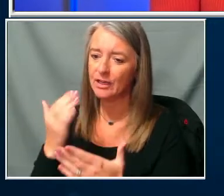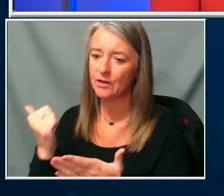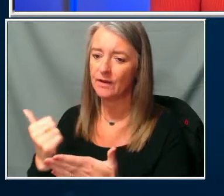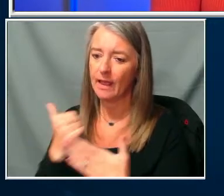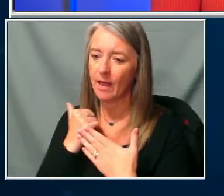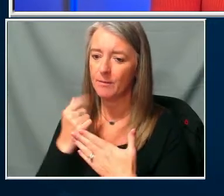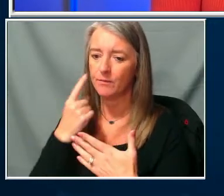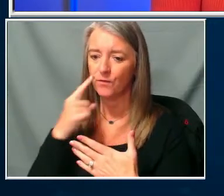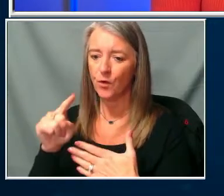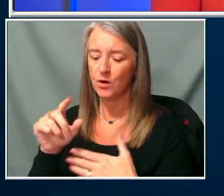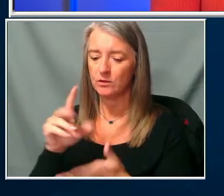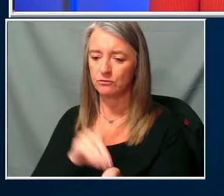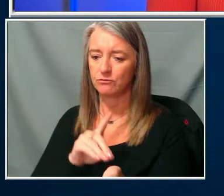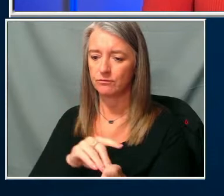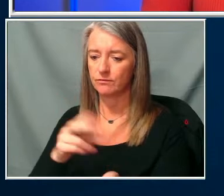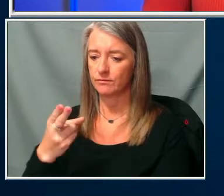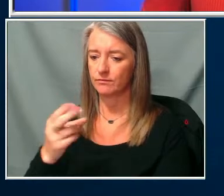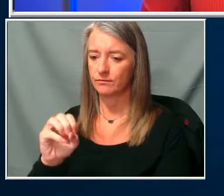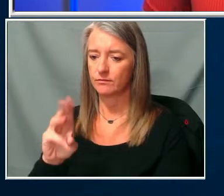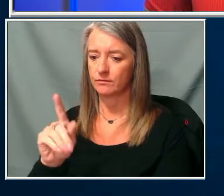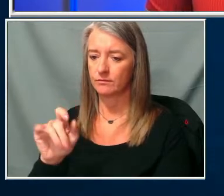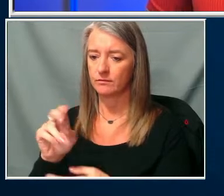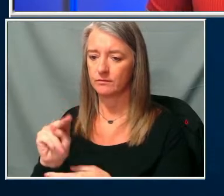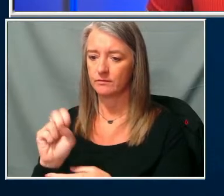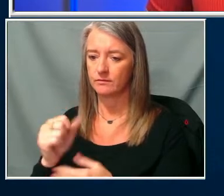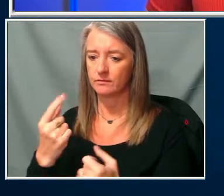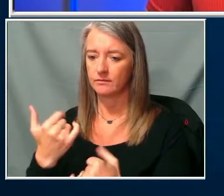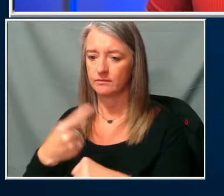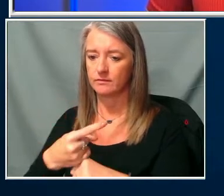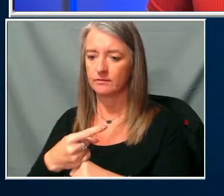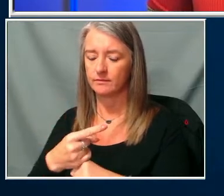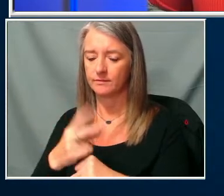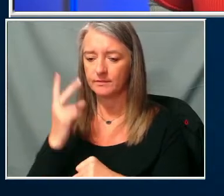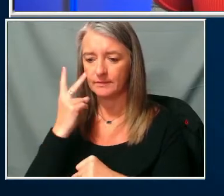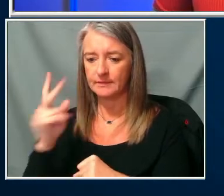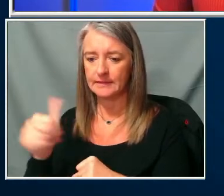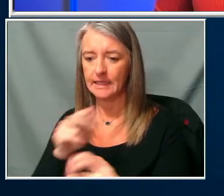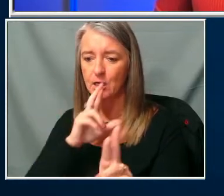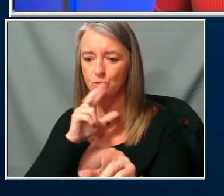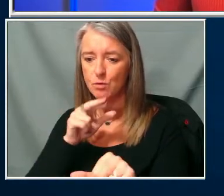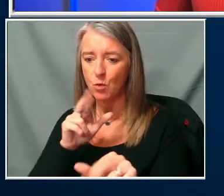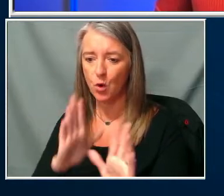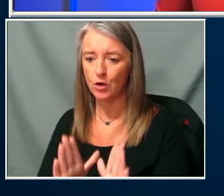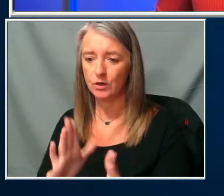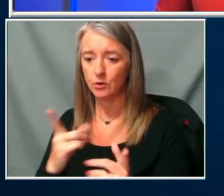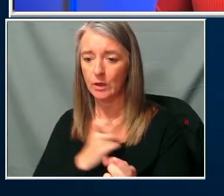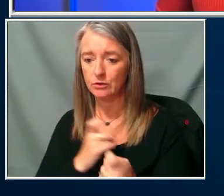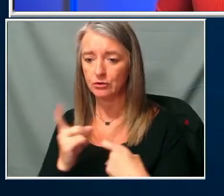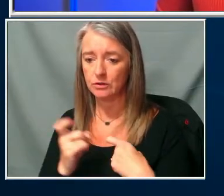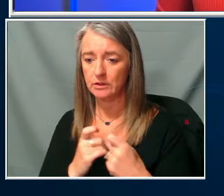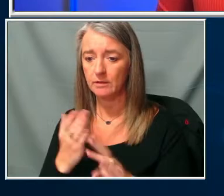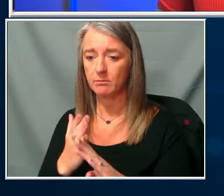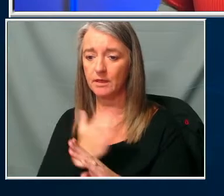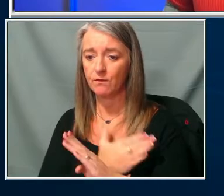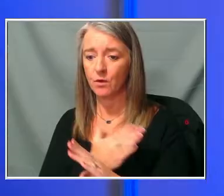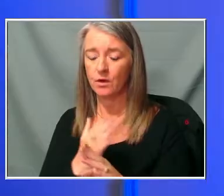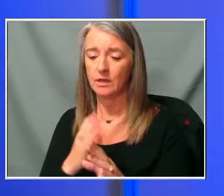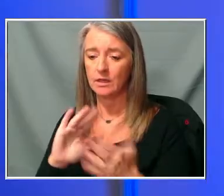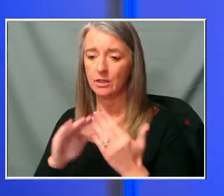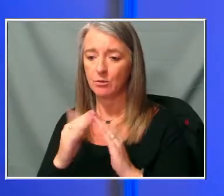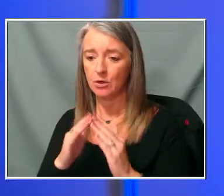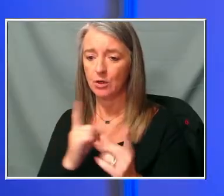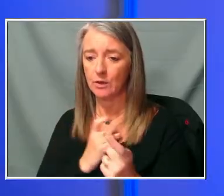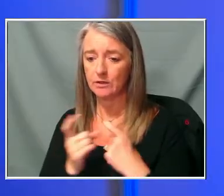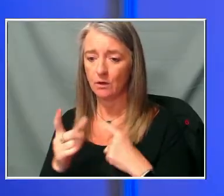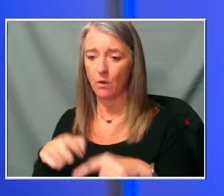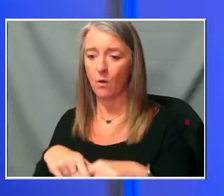Hawkinson today. We appreciate it. You're welcome. I see if there's any reporter questions on the line. And before we get to our community questions, if we could hold